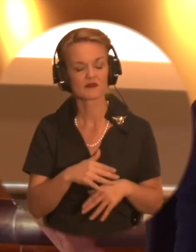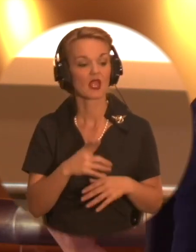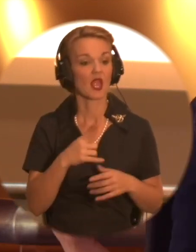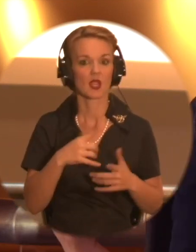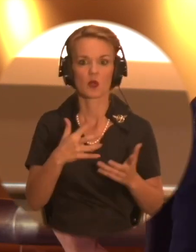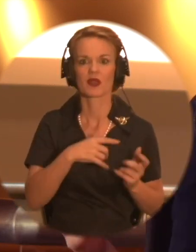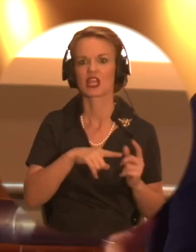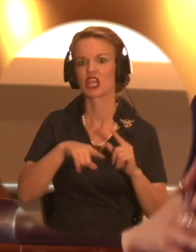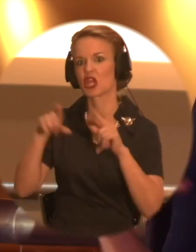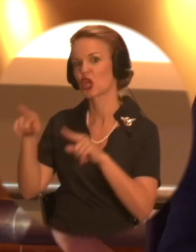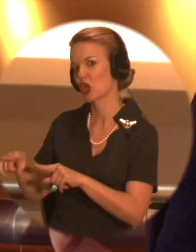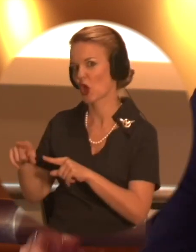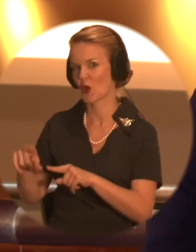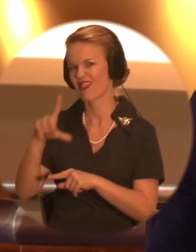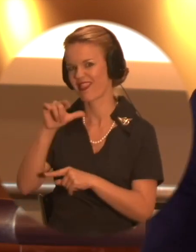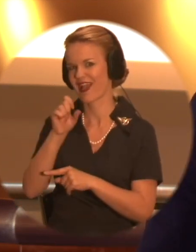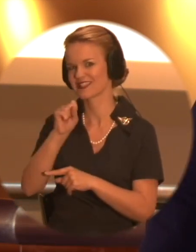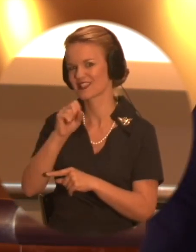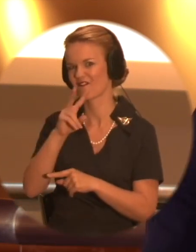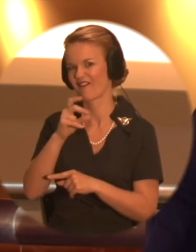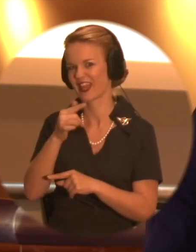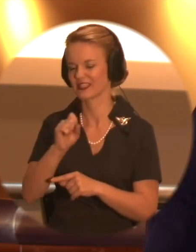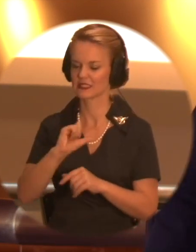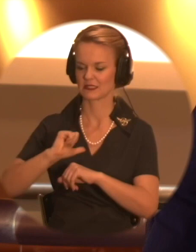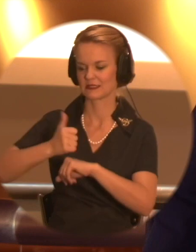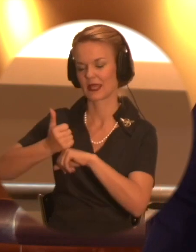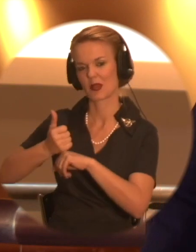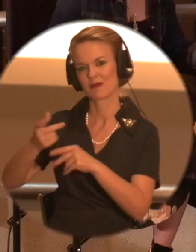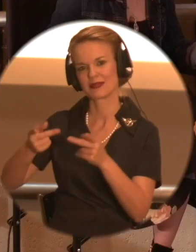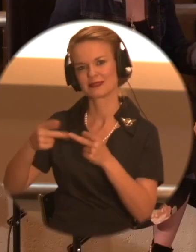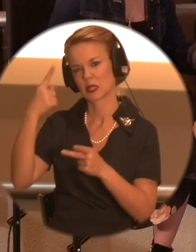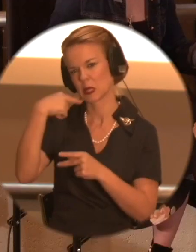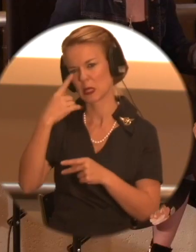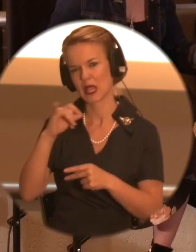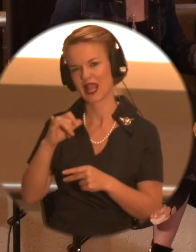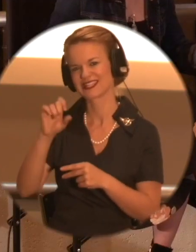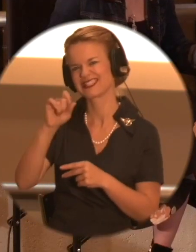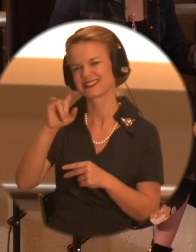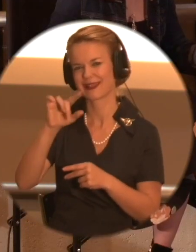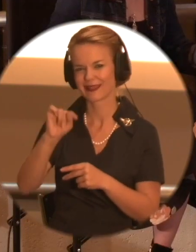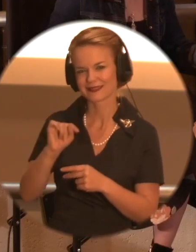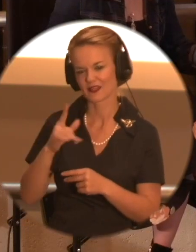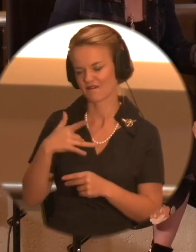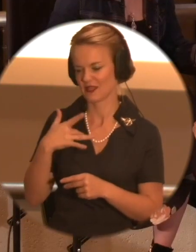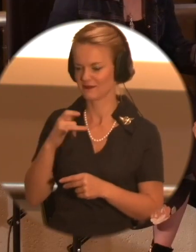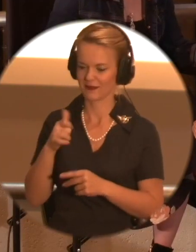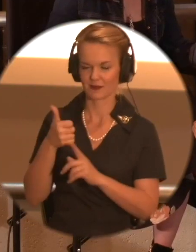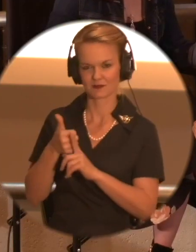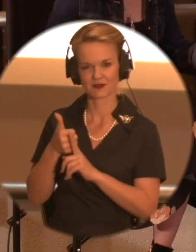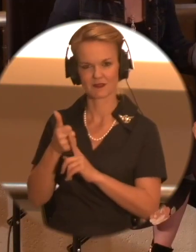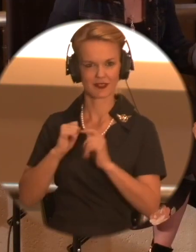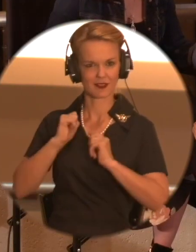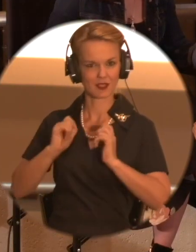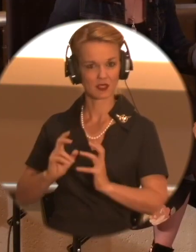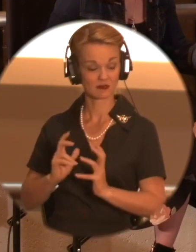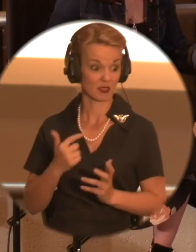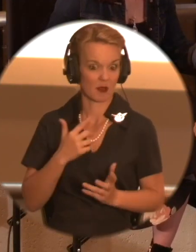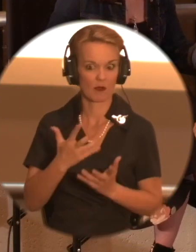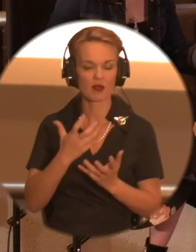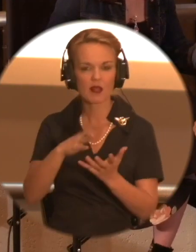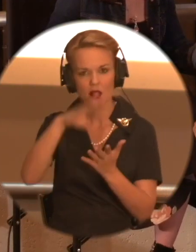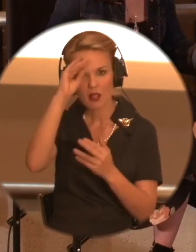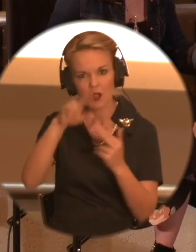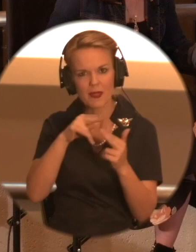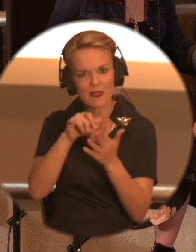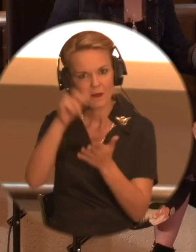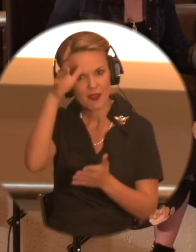like sets so that he could feel like he was a movie star in his own town. Yeah, I can get behind that. So I'm like, well, I want to know more about this dude. Yeah. Like, that's awesome. That's, as